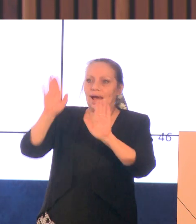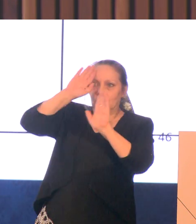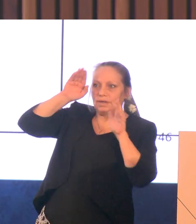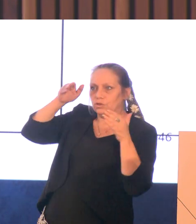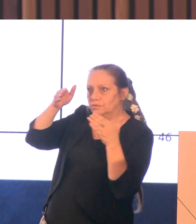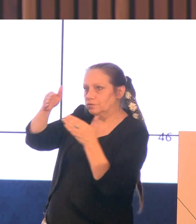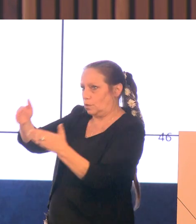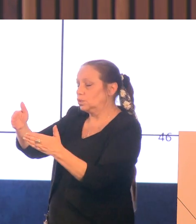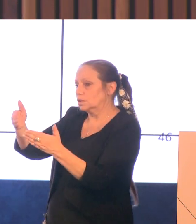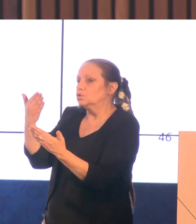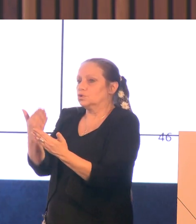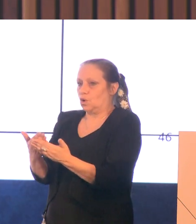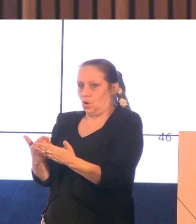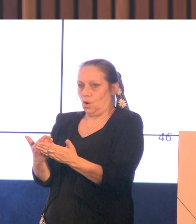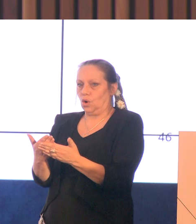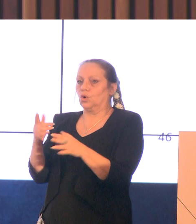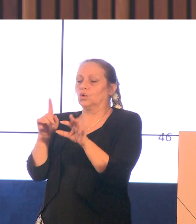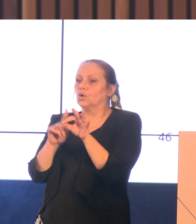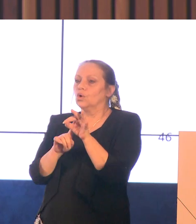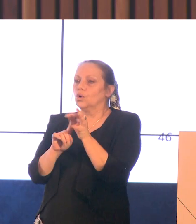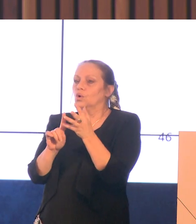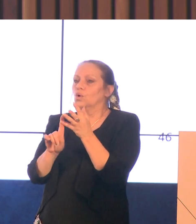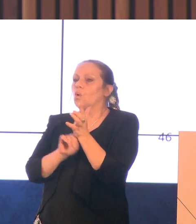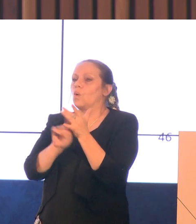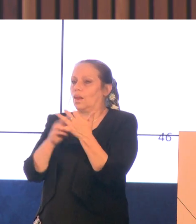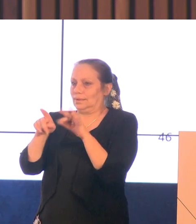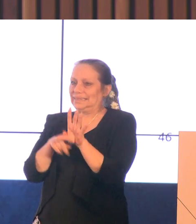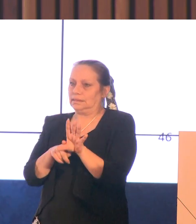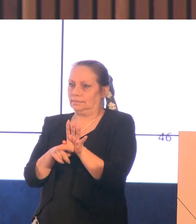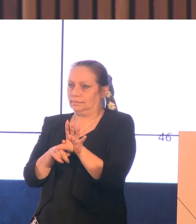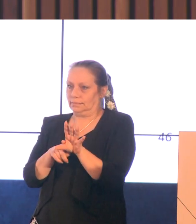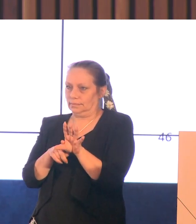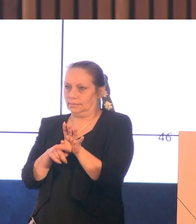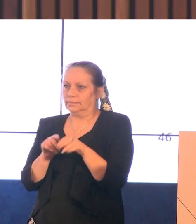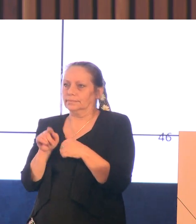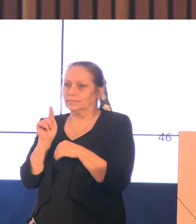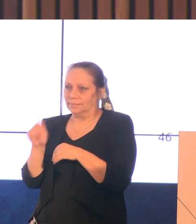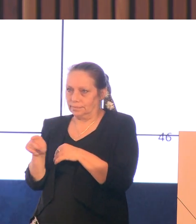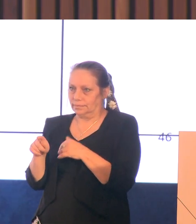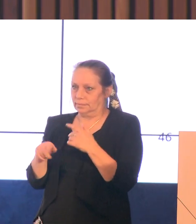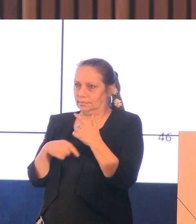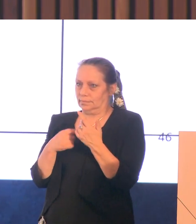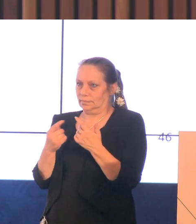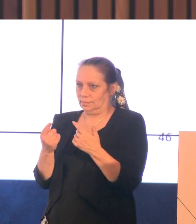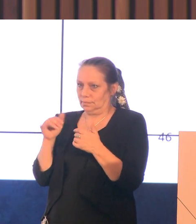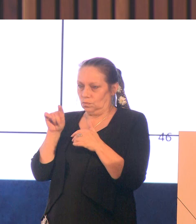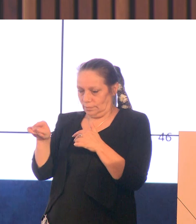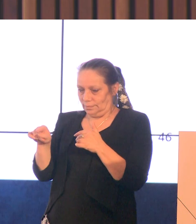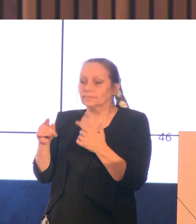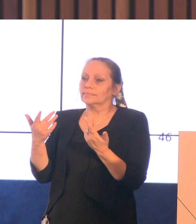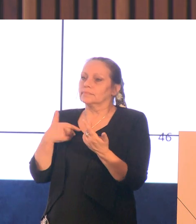focus on quality as well as quantity. And as part of that, local